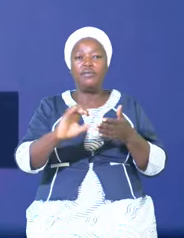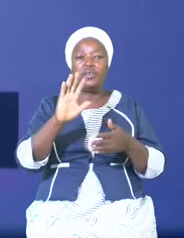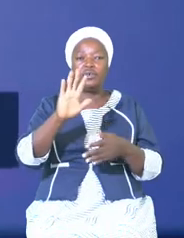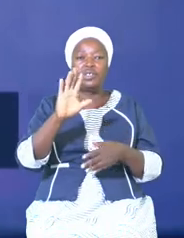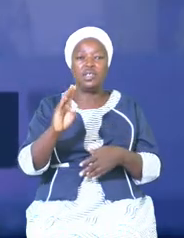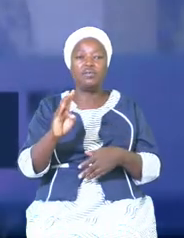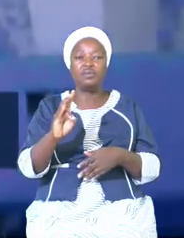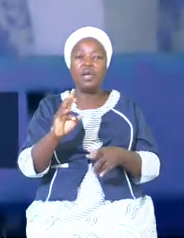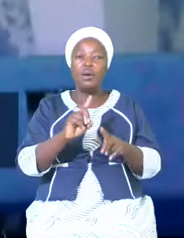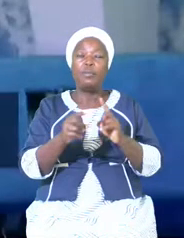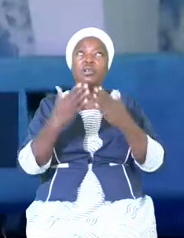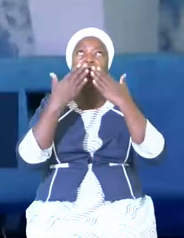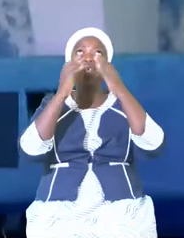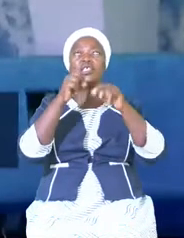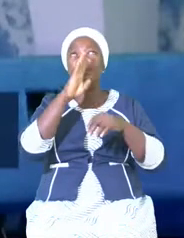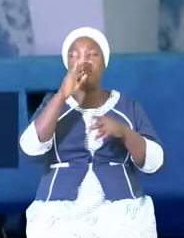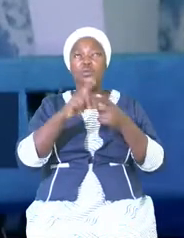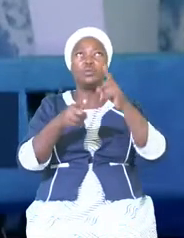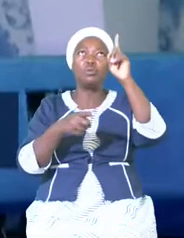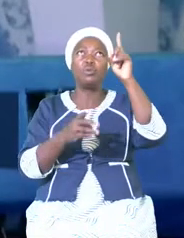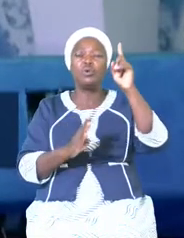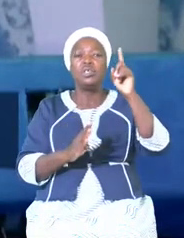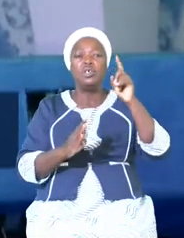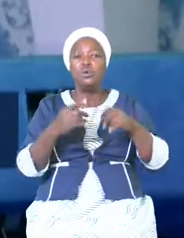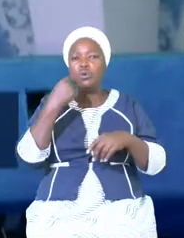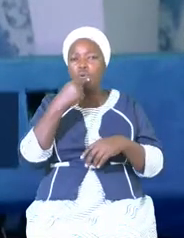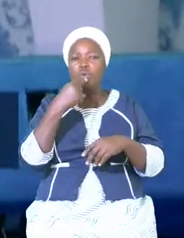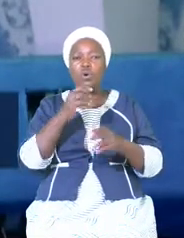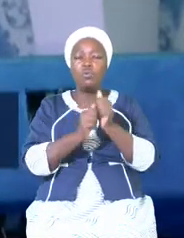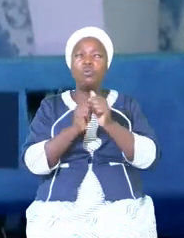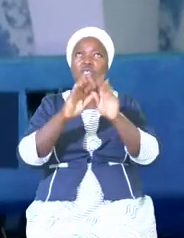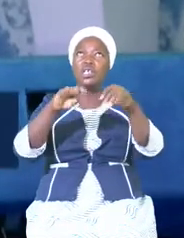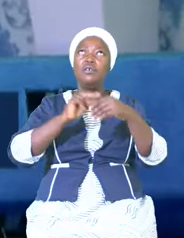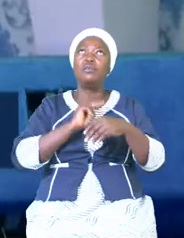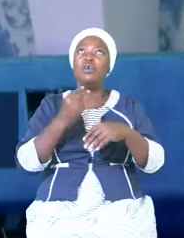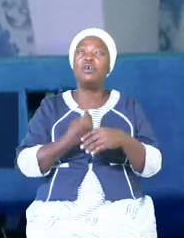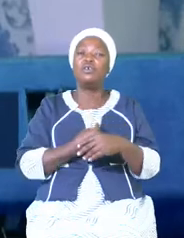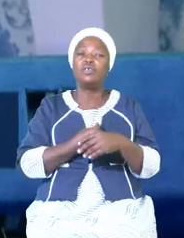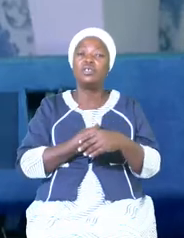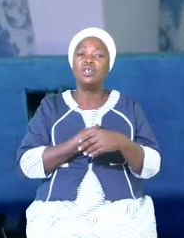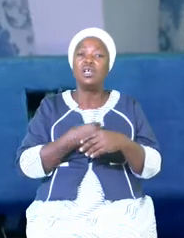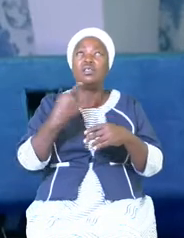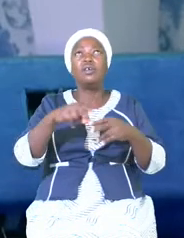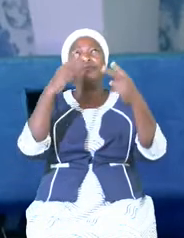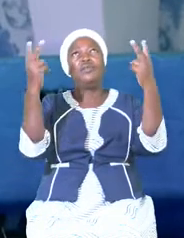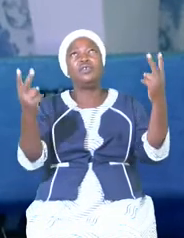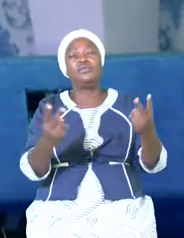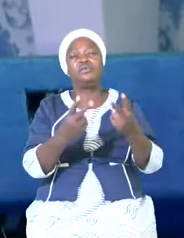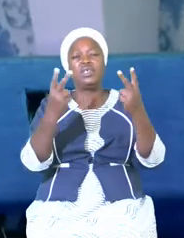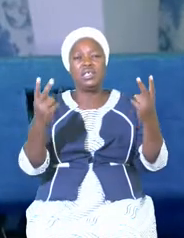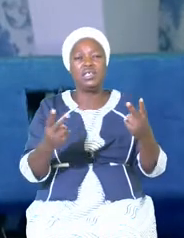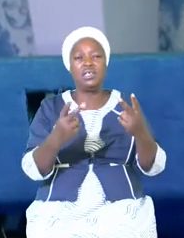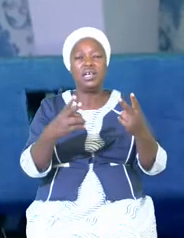But thanks be to God, which giveth us the victory, the